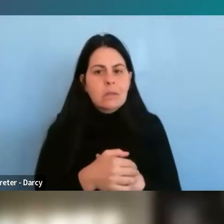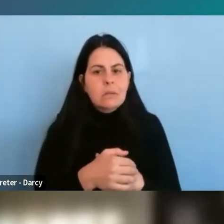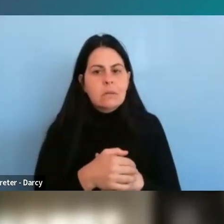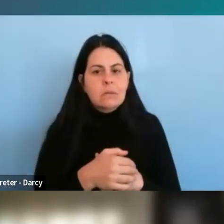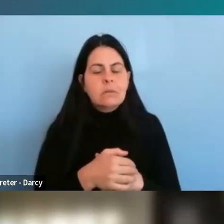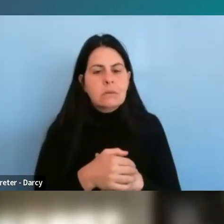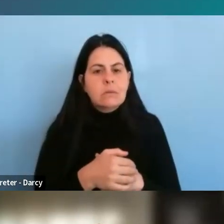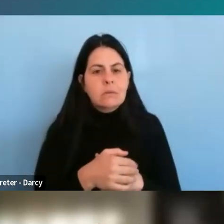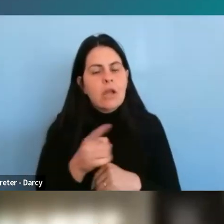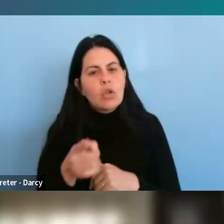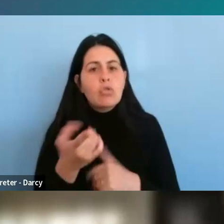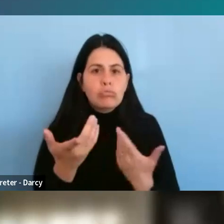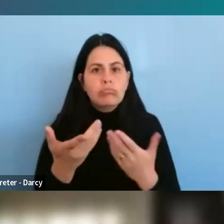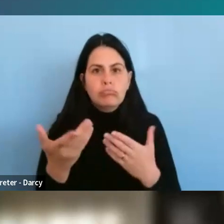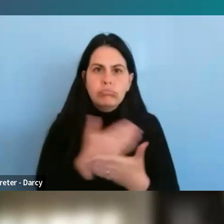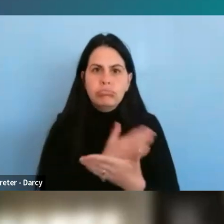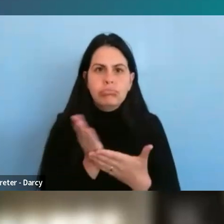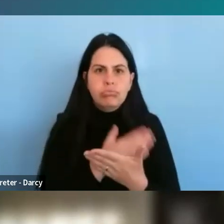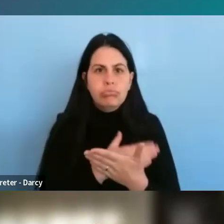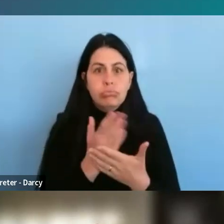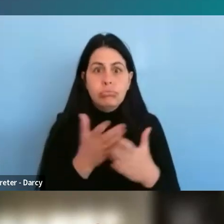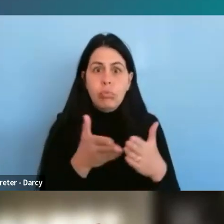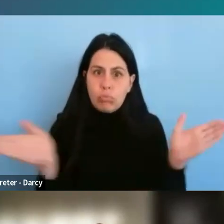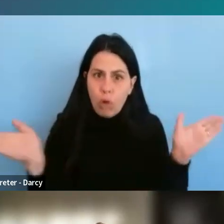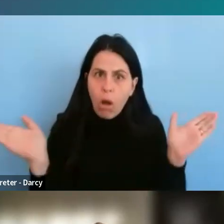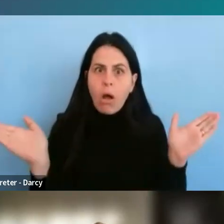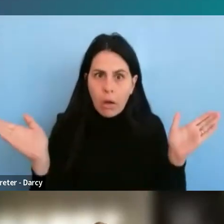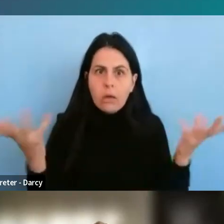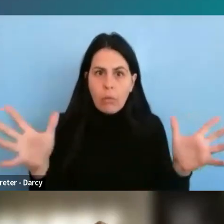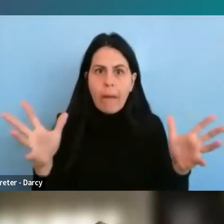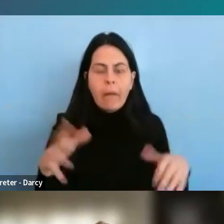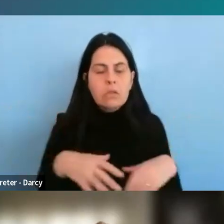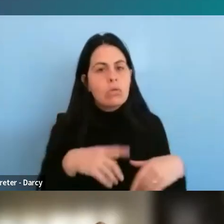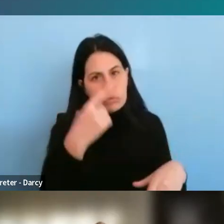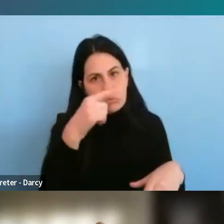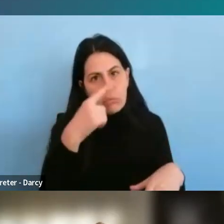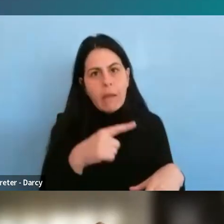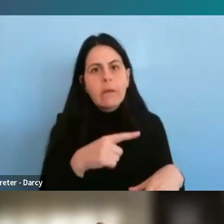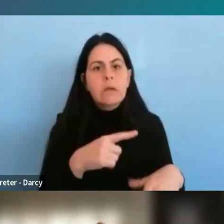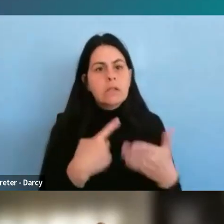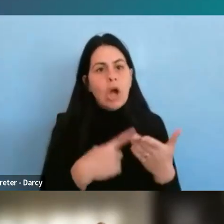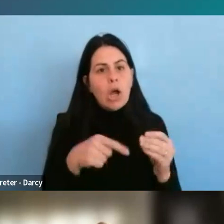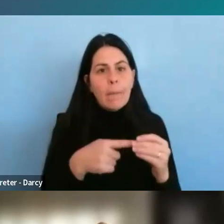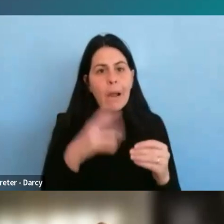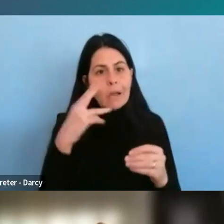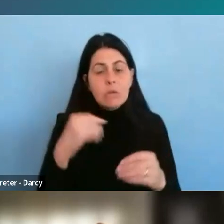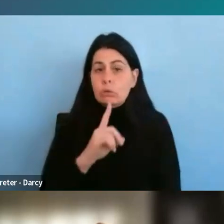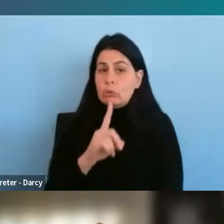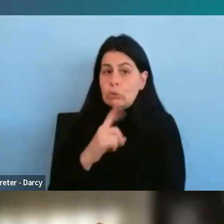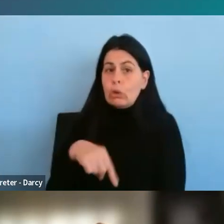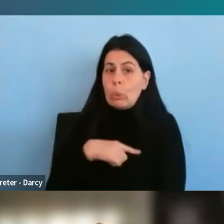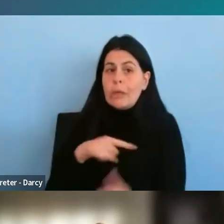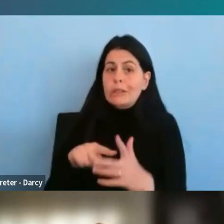And you've kind of covered the gamut of it. So can you talk a little bit about that experience? Sure. So we started on